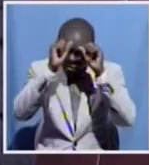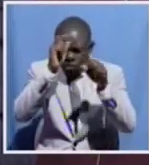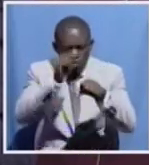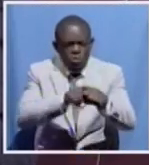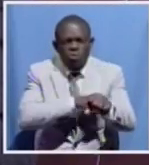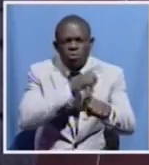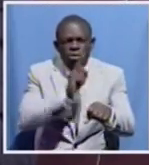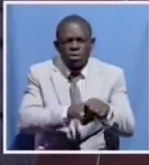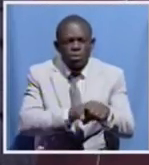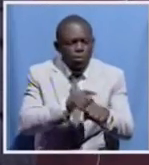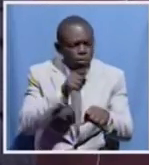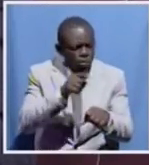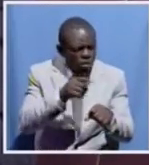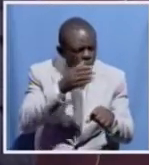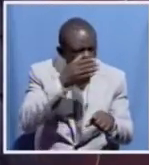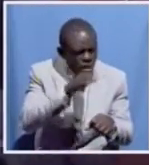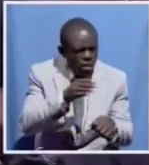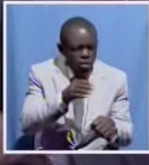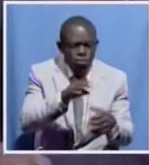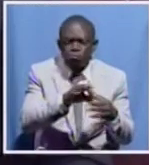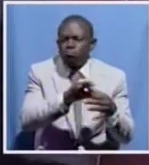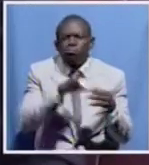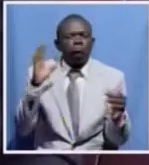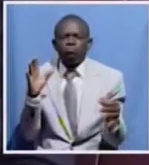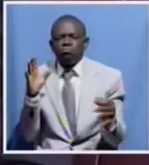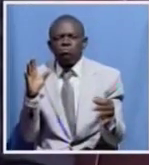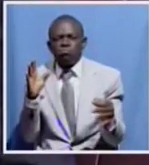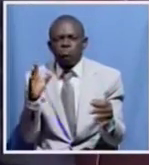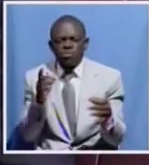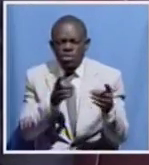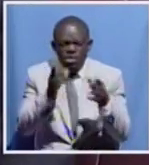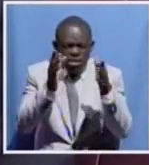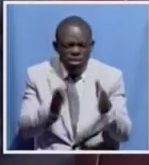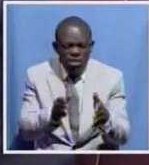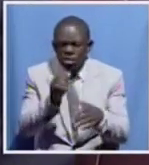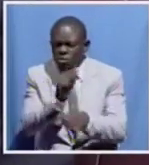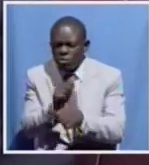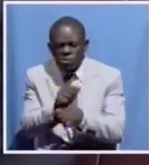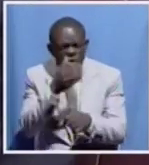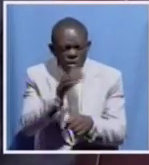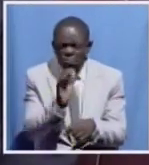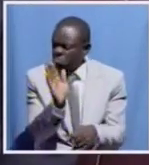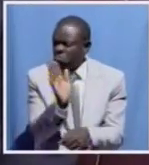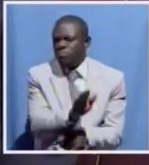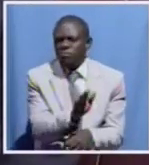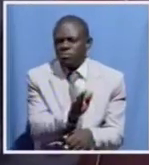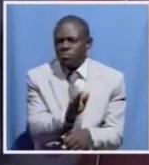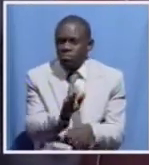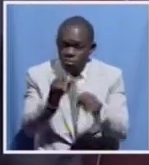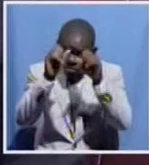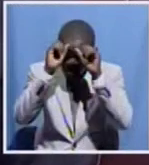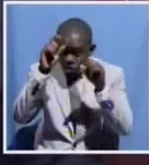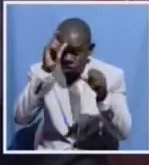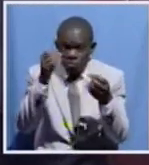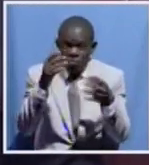has suspended directors, and he has opened up every public official for investigations.